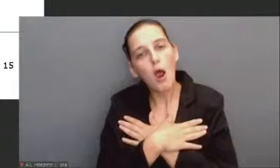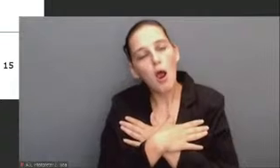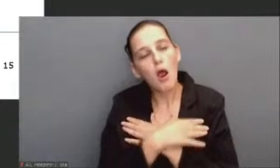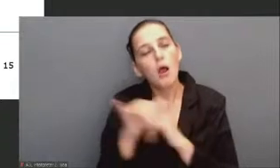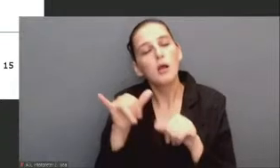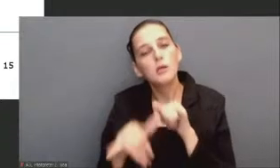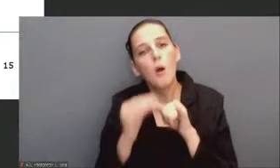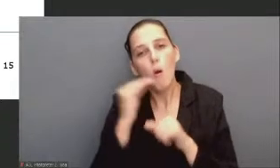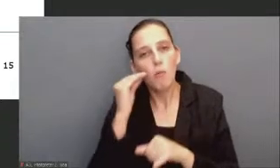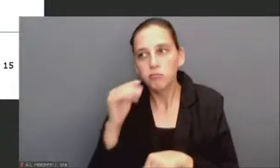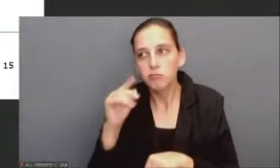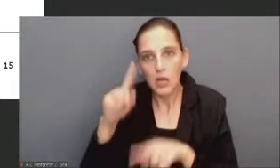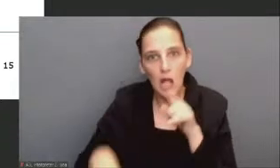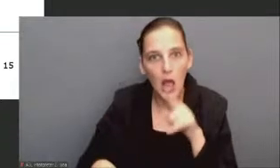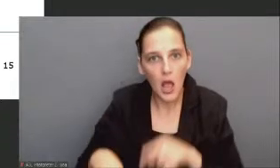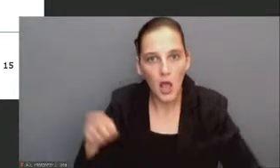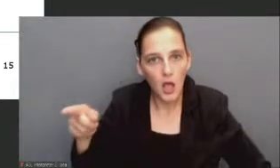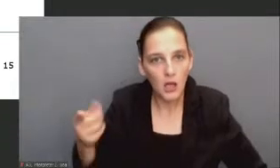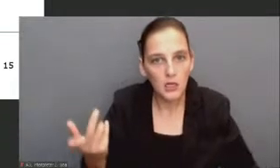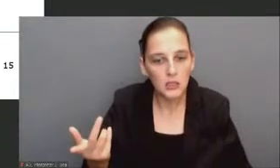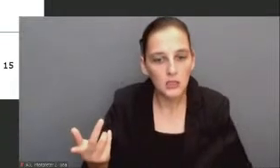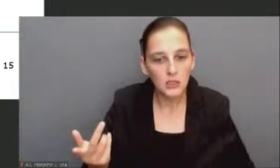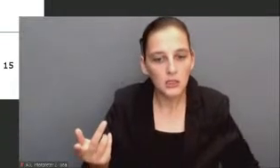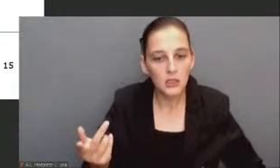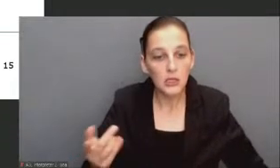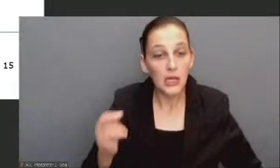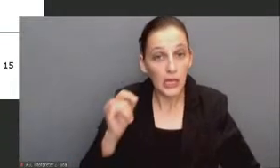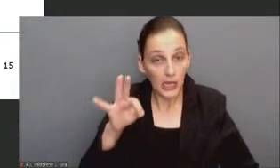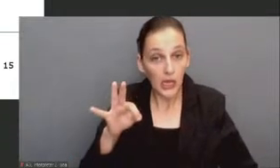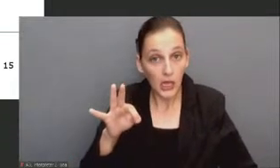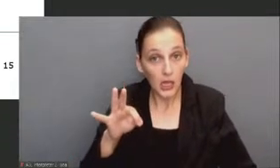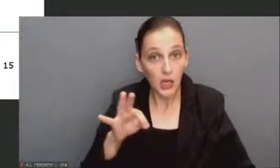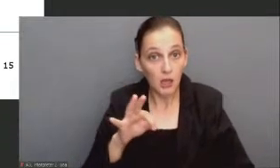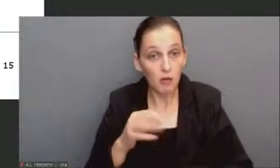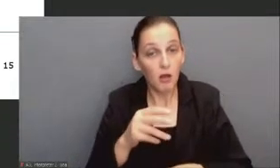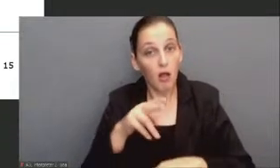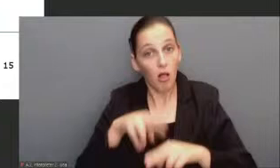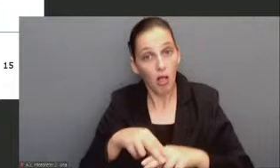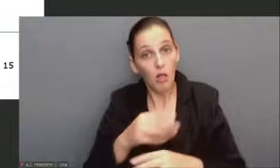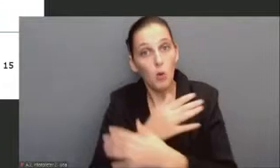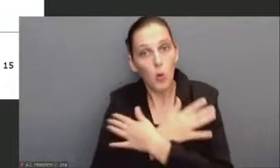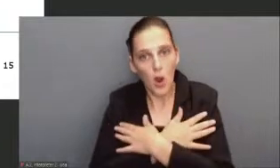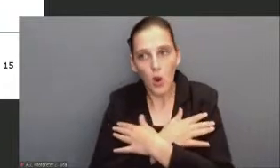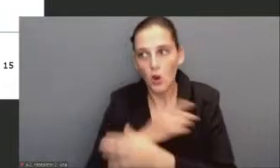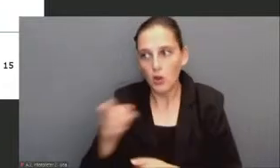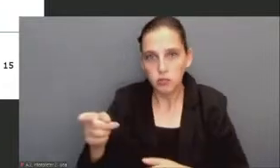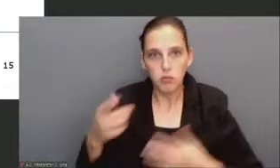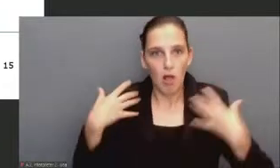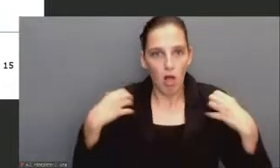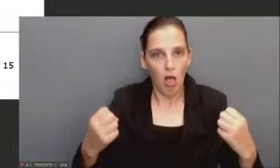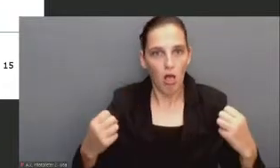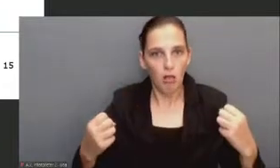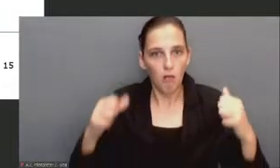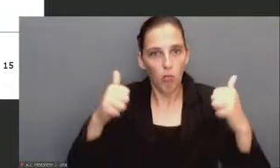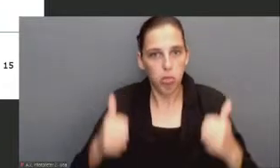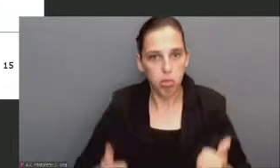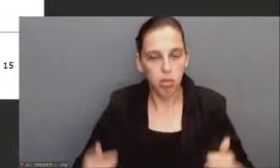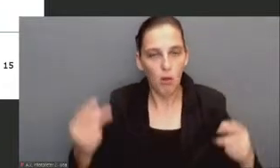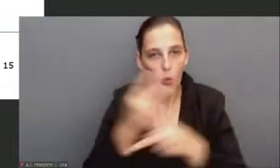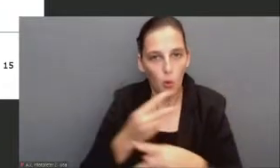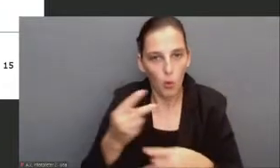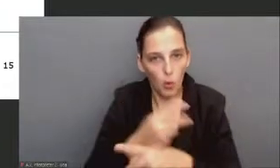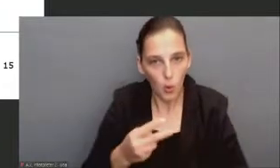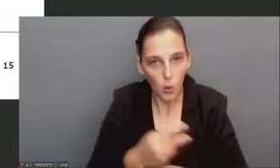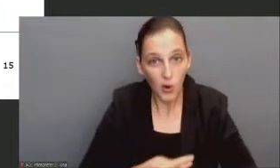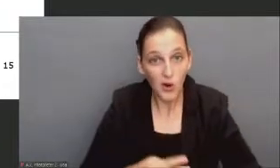causing them to experience a worsening of the symptoms and an increased use of expensive resources like emergency